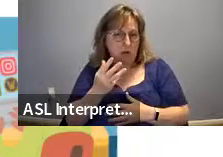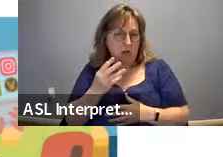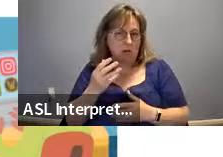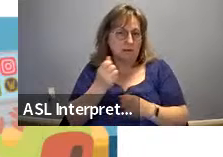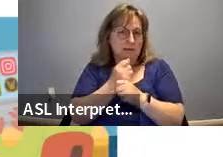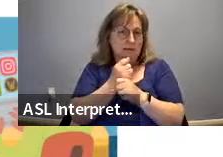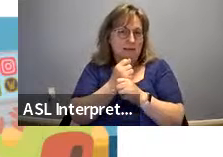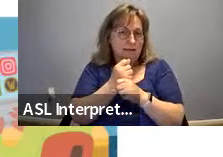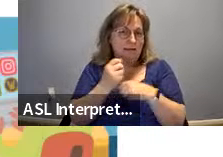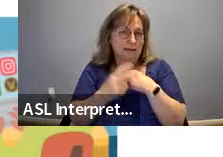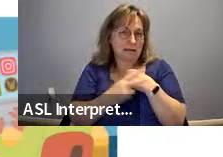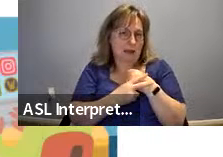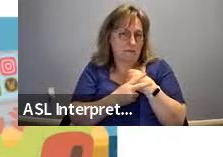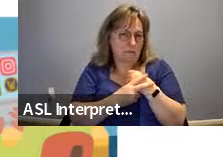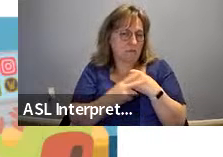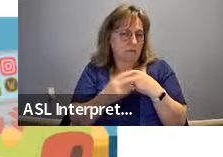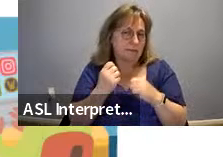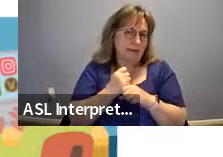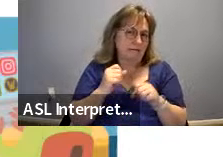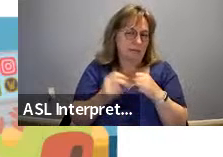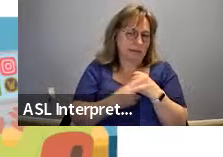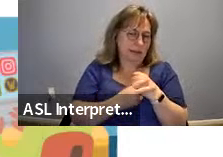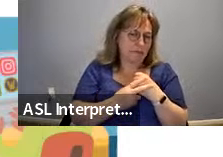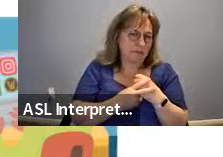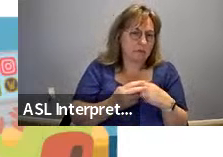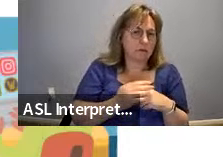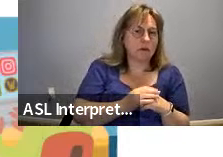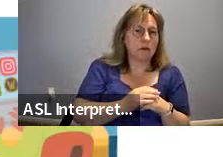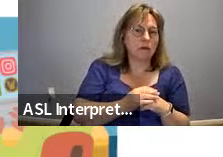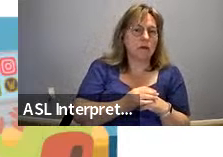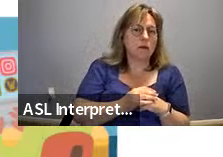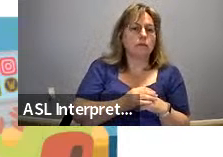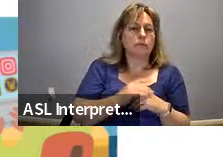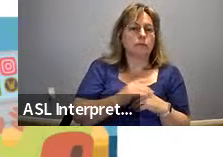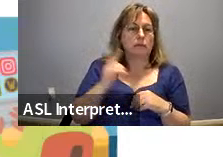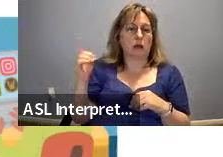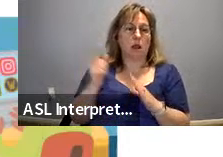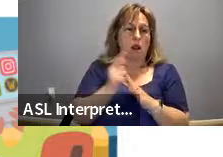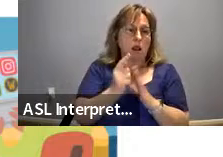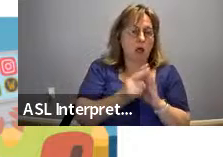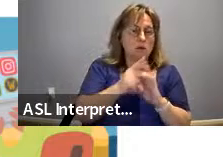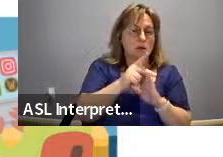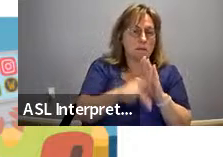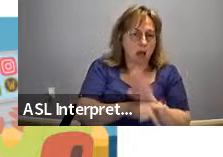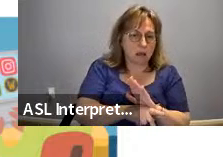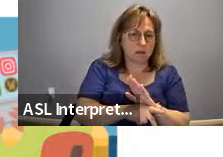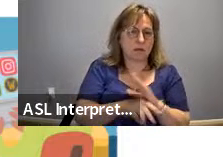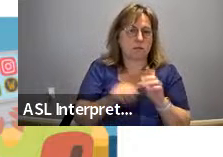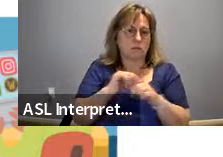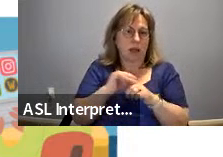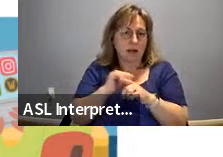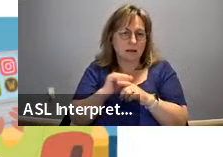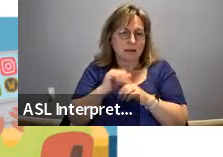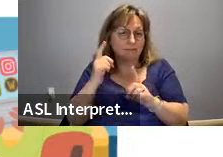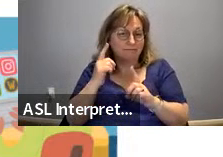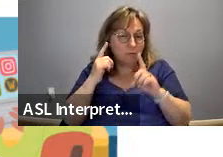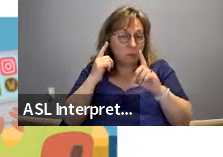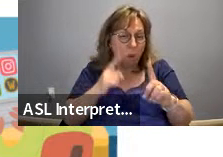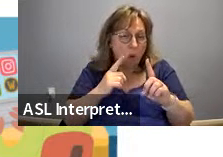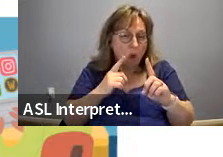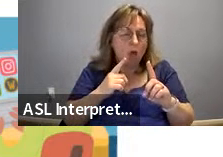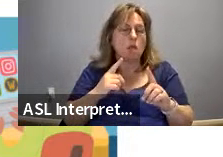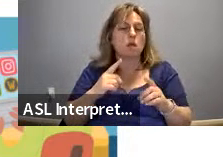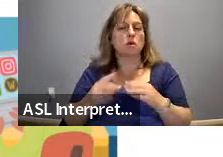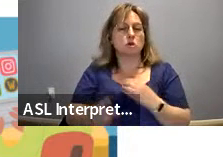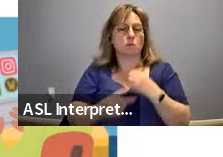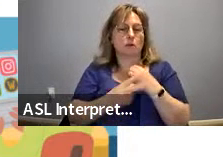So grounded in federal and state laws, as well as board policy, Edmund staff aim to protect student information. We